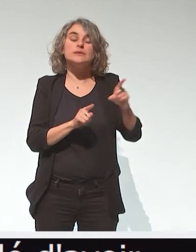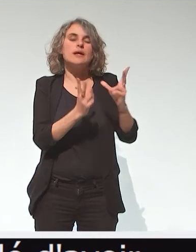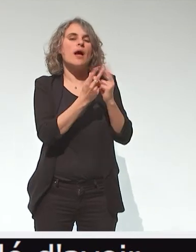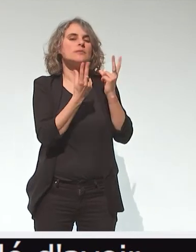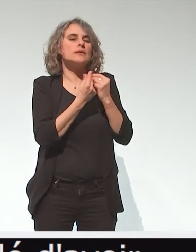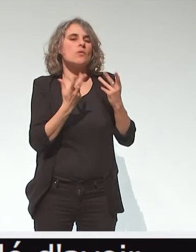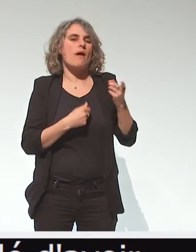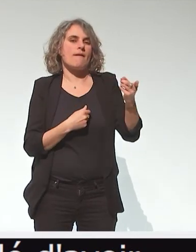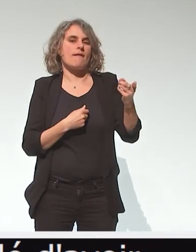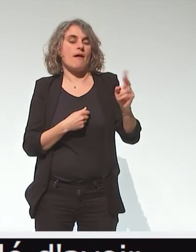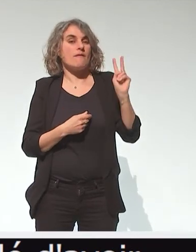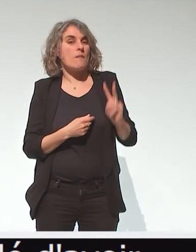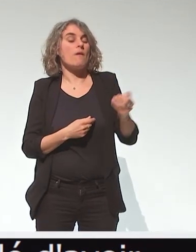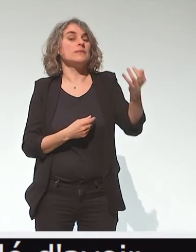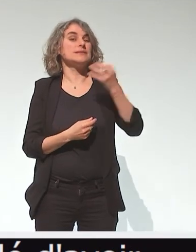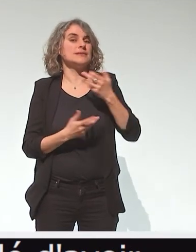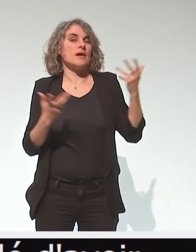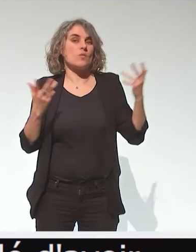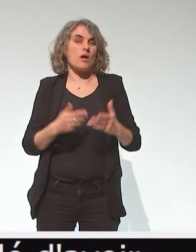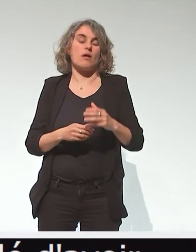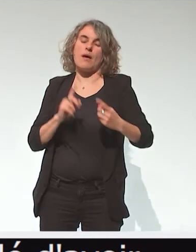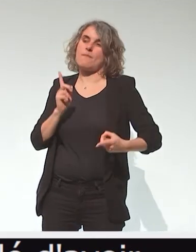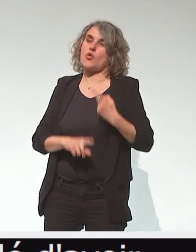hand. Primarily, she told me that